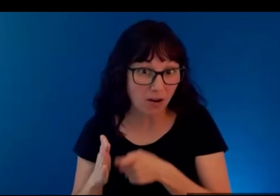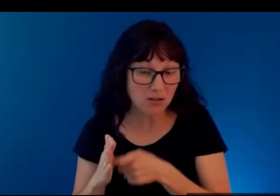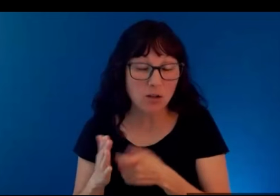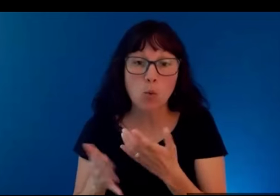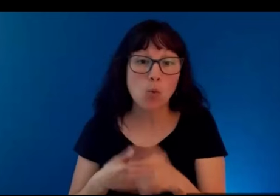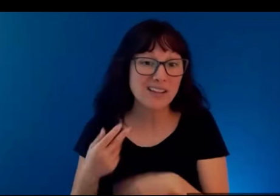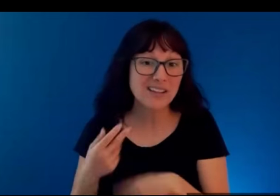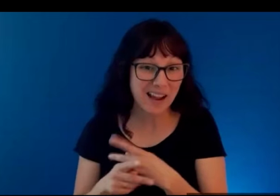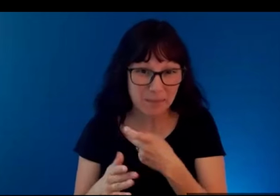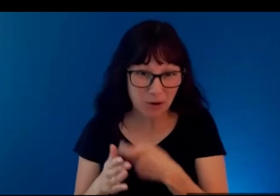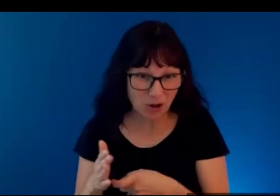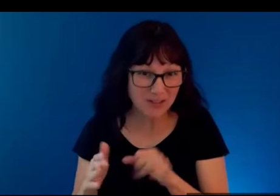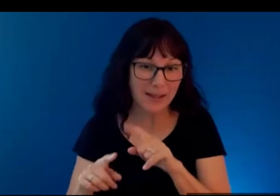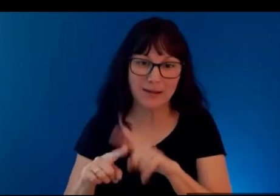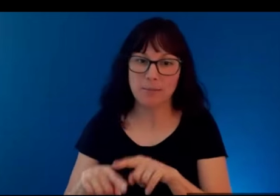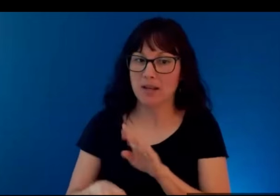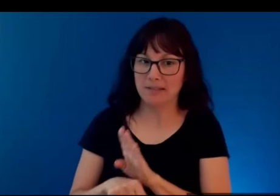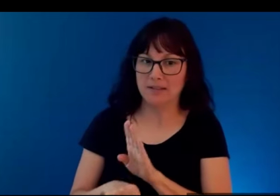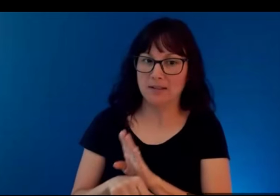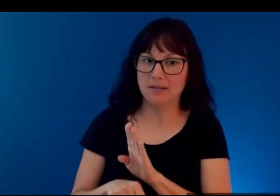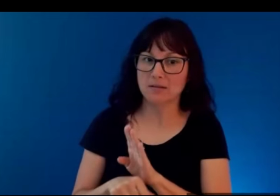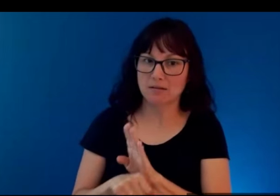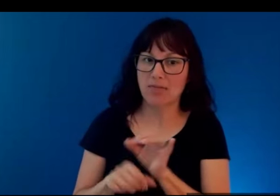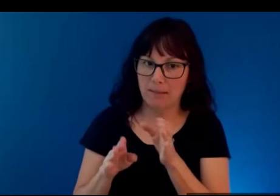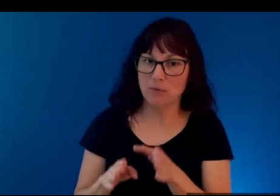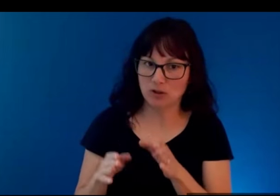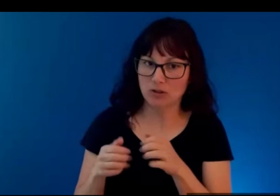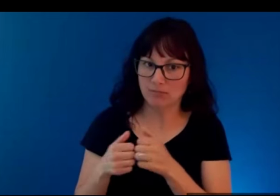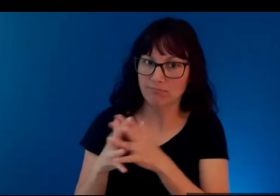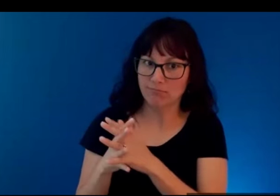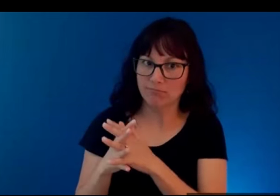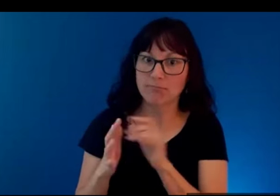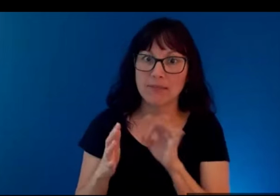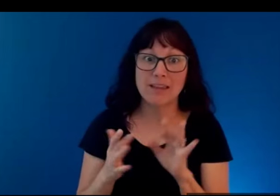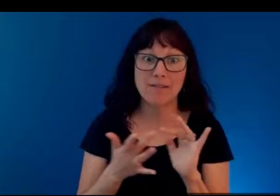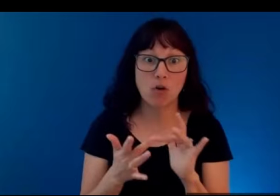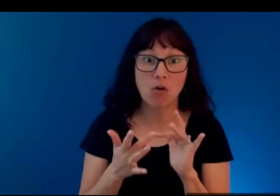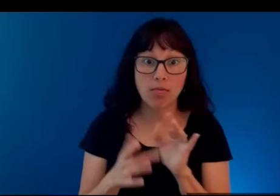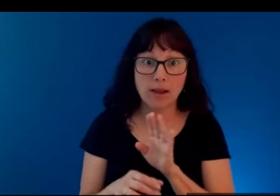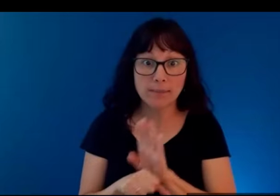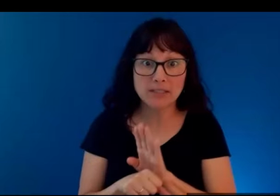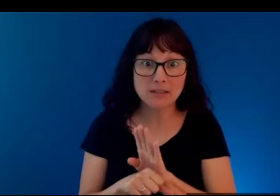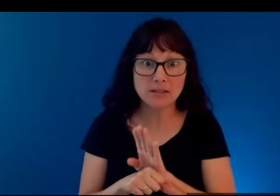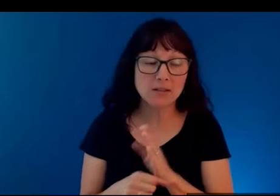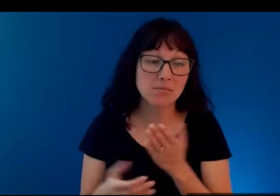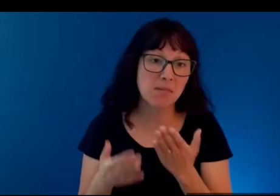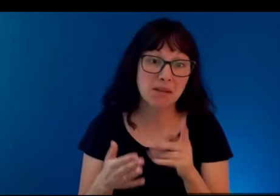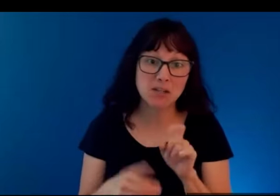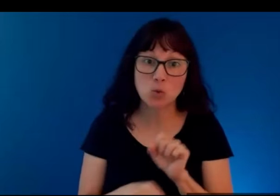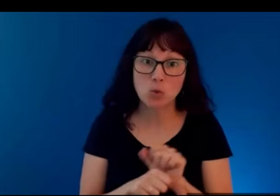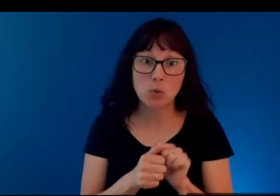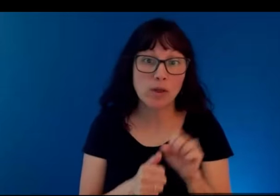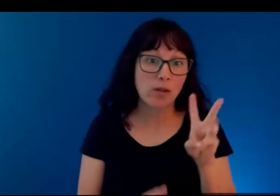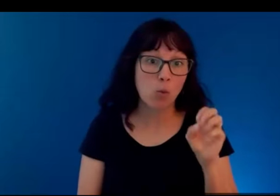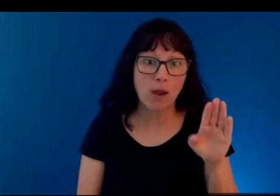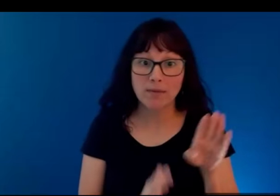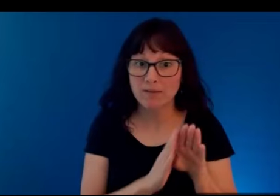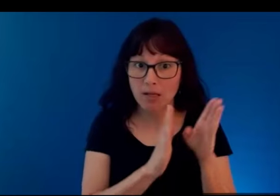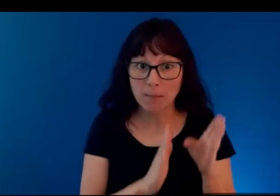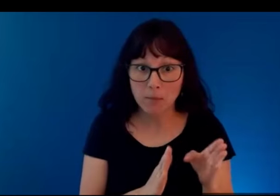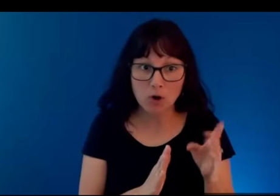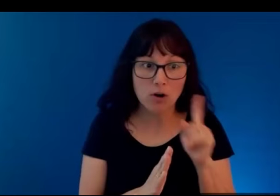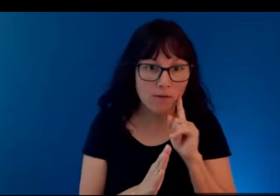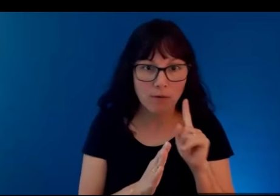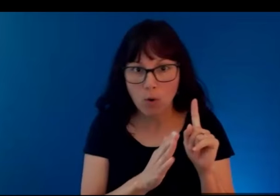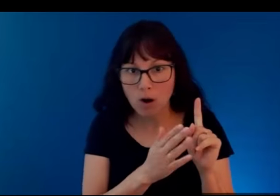depend on the business that the person is starting. If it's an online business, they might need to work with a web developer to develop